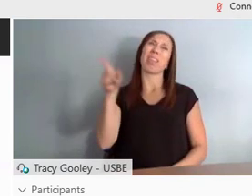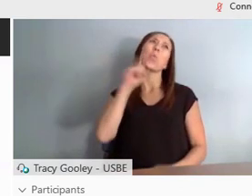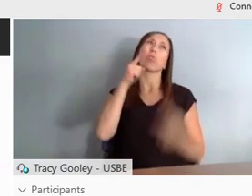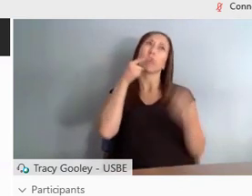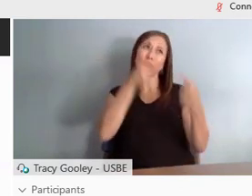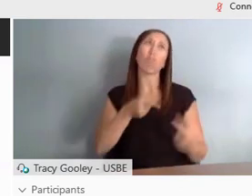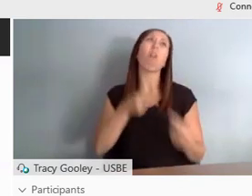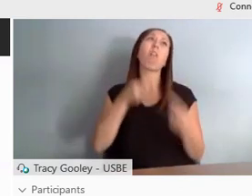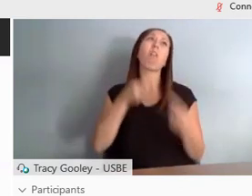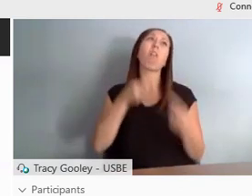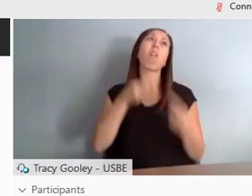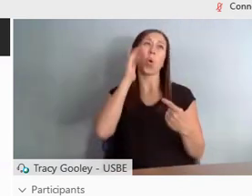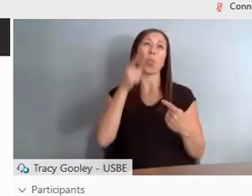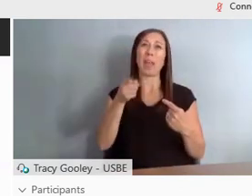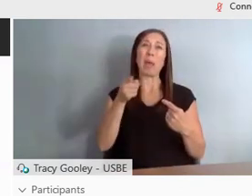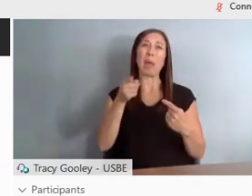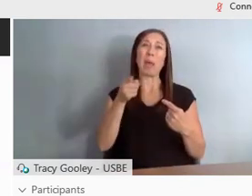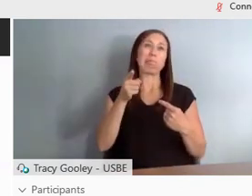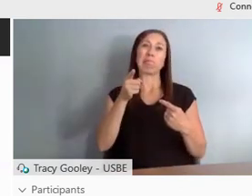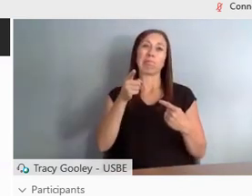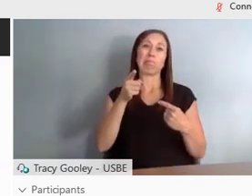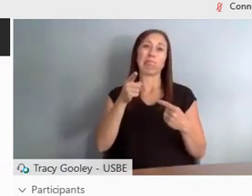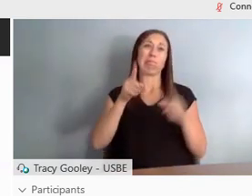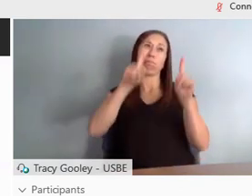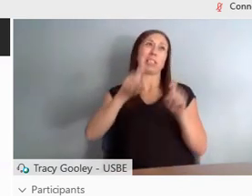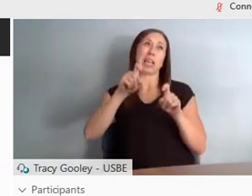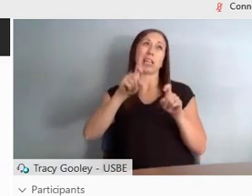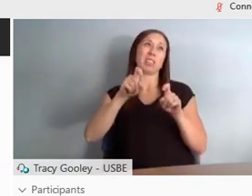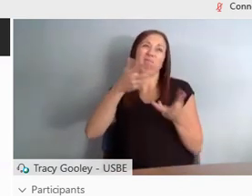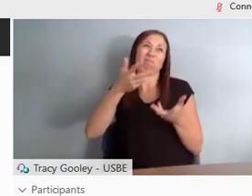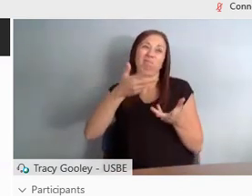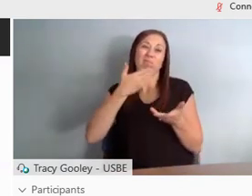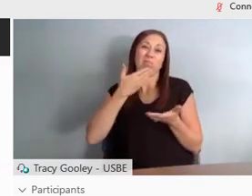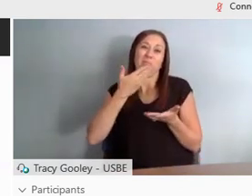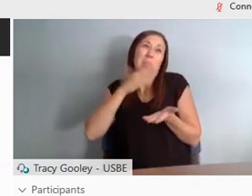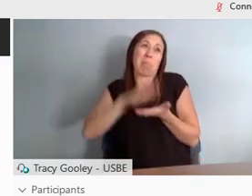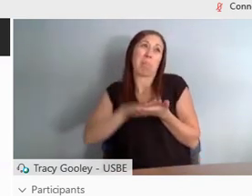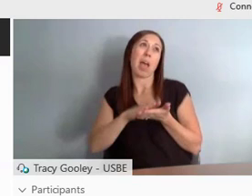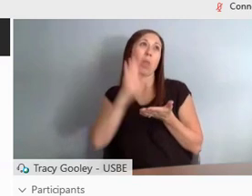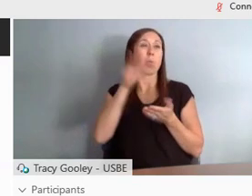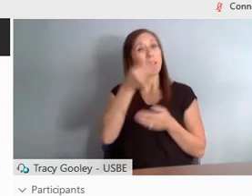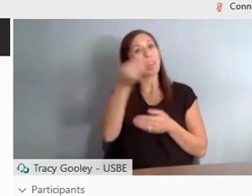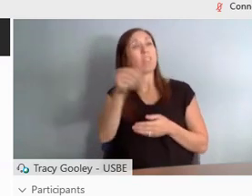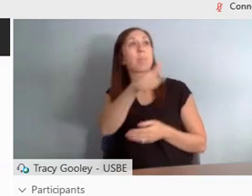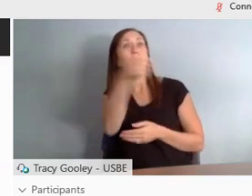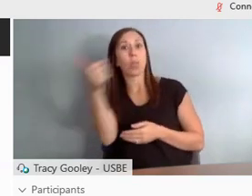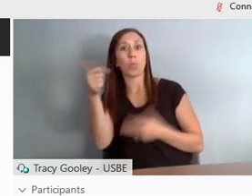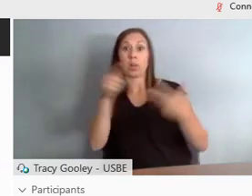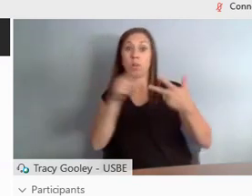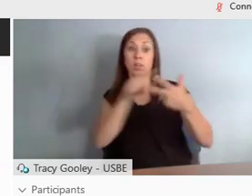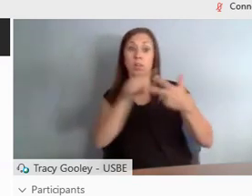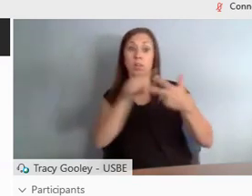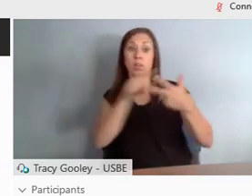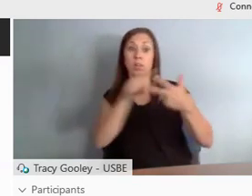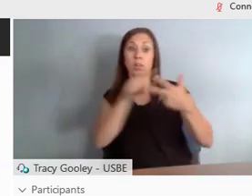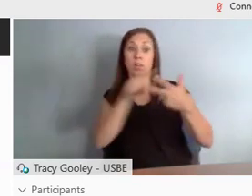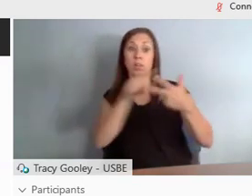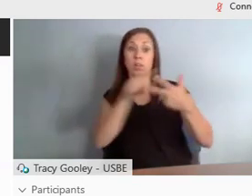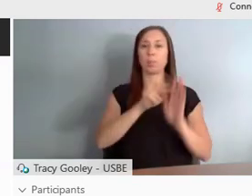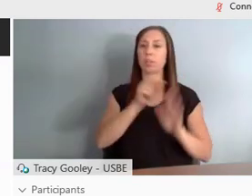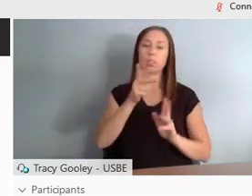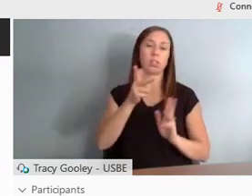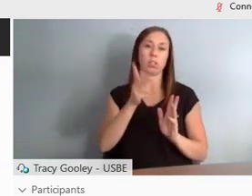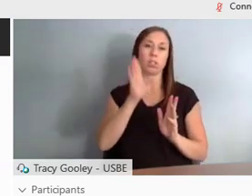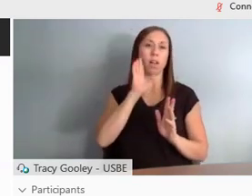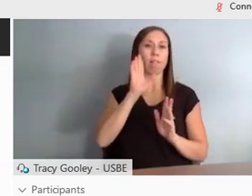struggle and probably perform low anyway, so we're going to give them an alternate. So that is not the intent of an alternate assessment. So a team really has